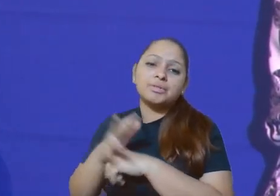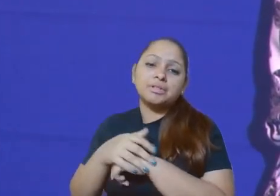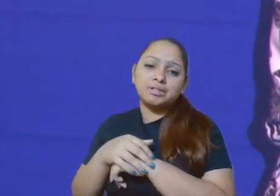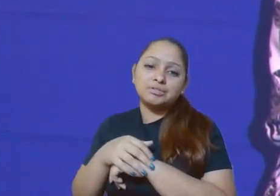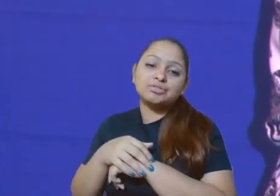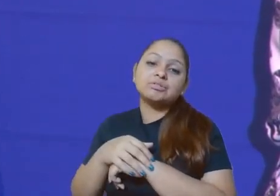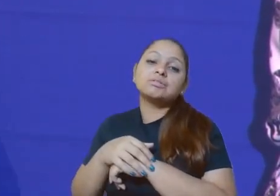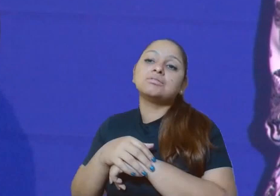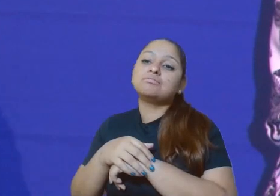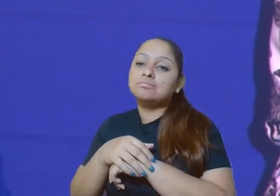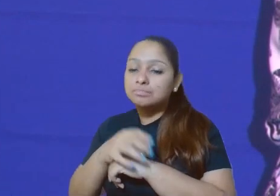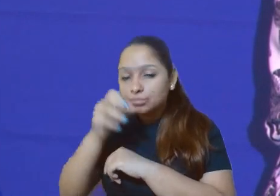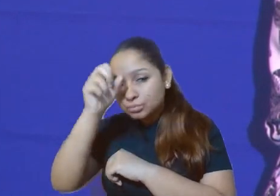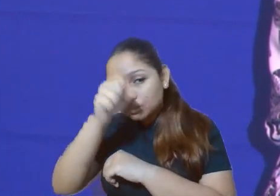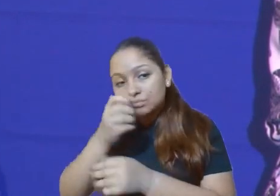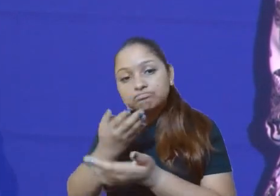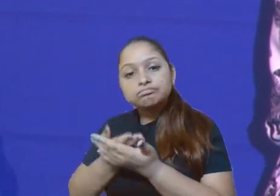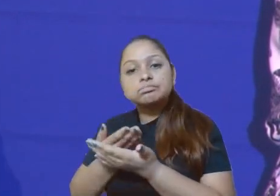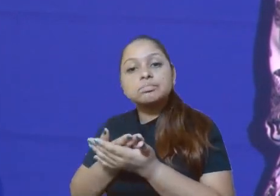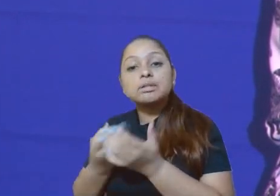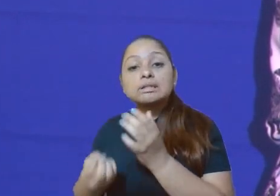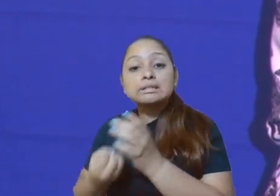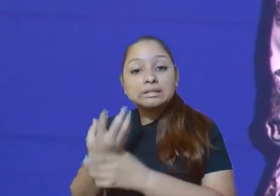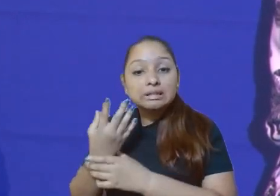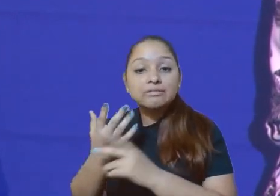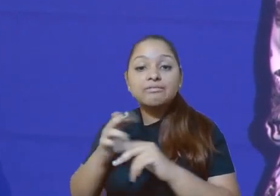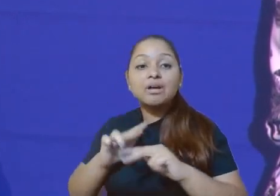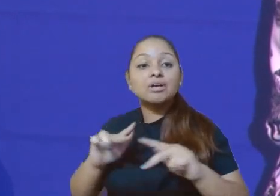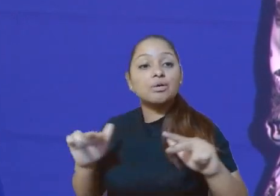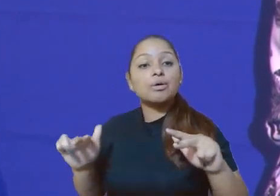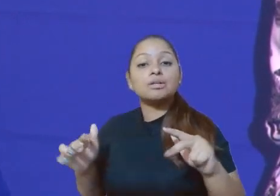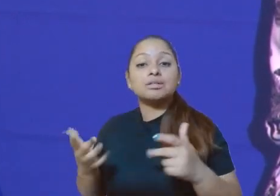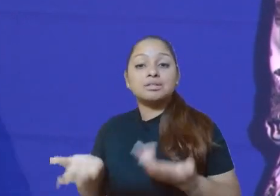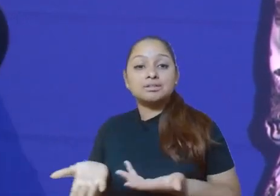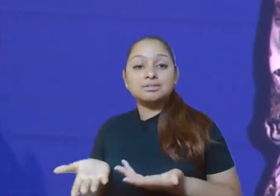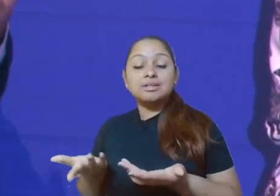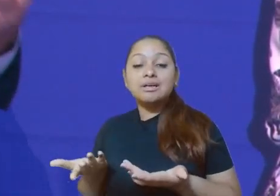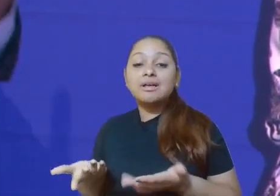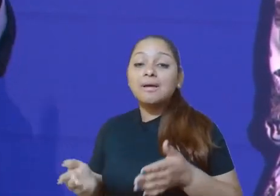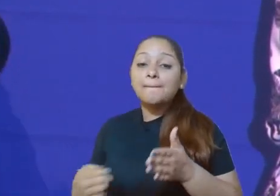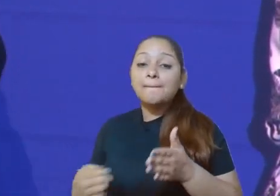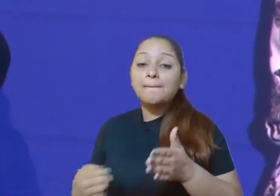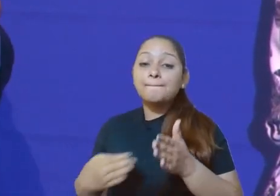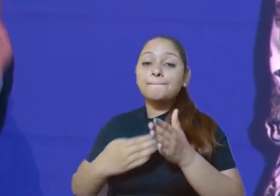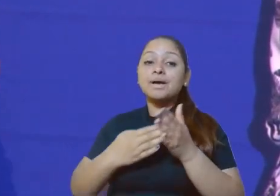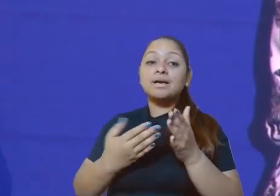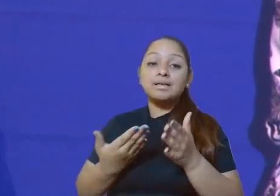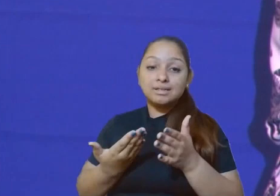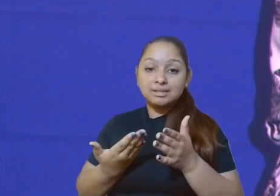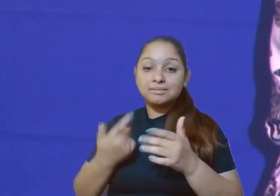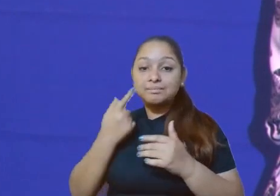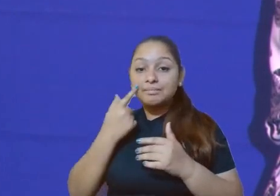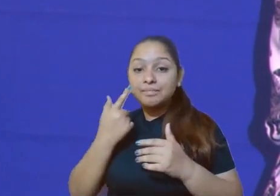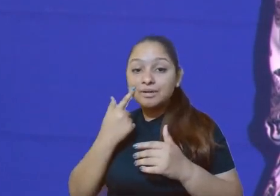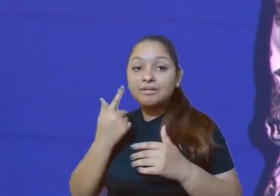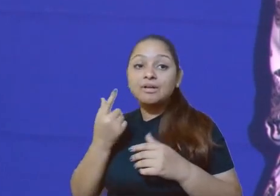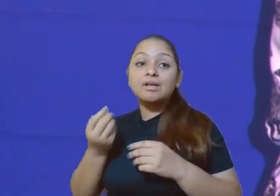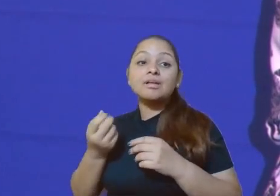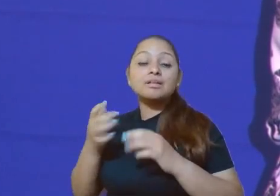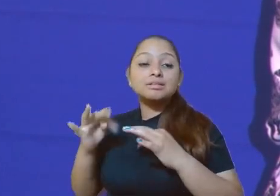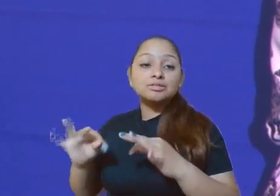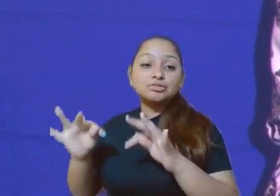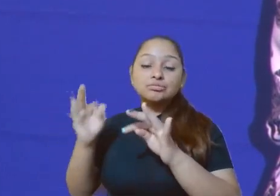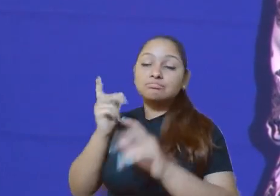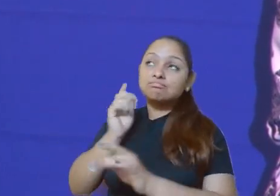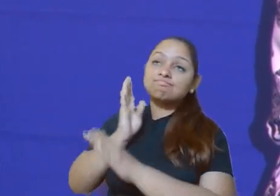creates intellectual properties and patents and create an entry barrier for exploring that technology. But